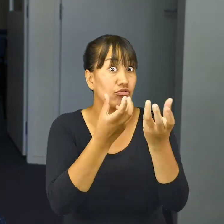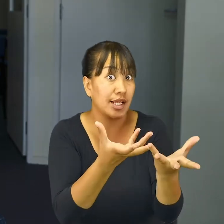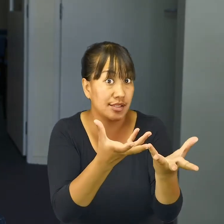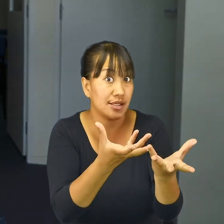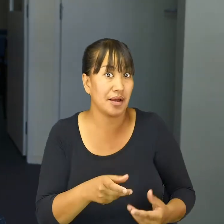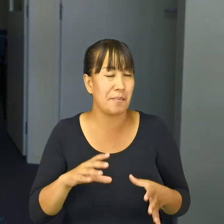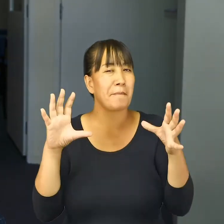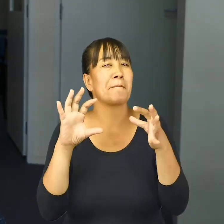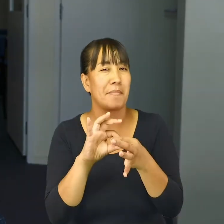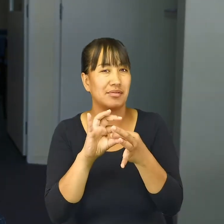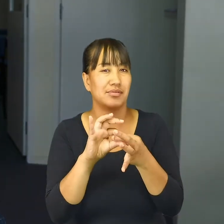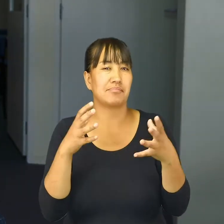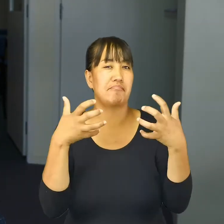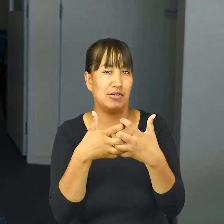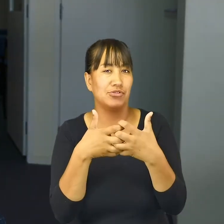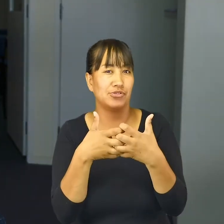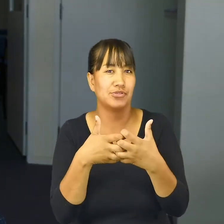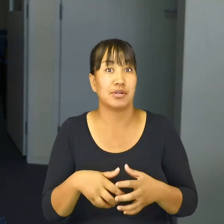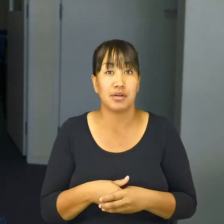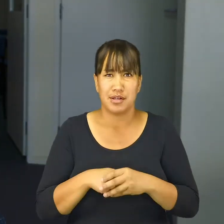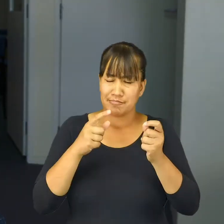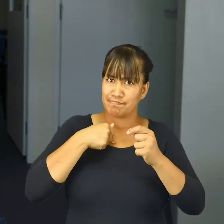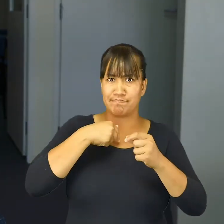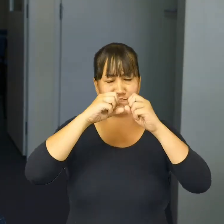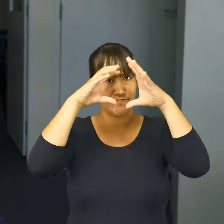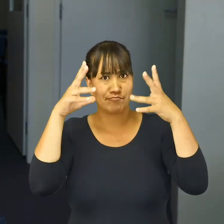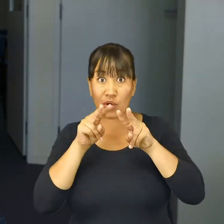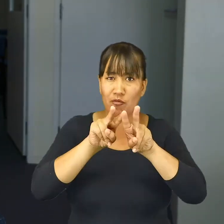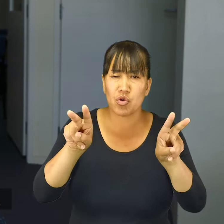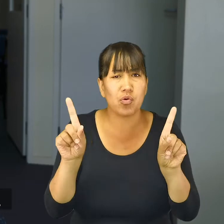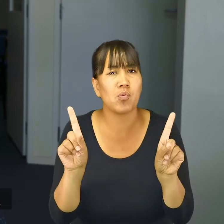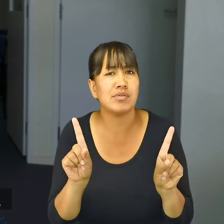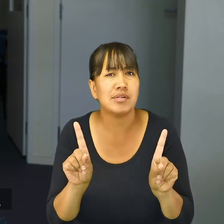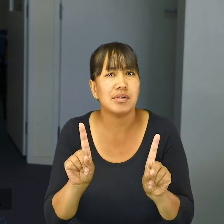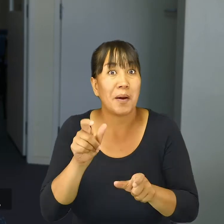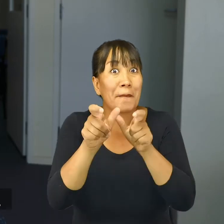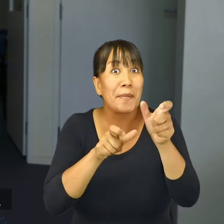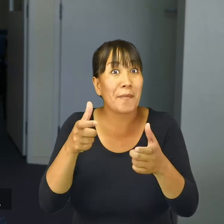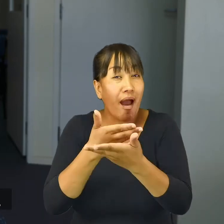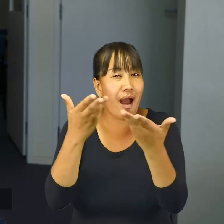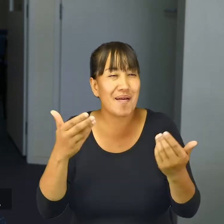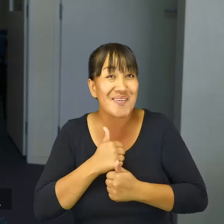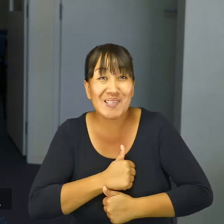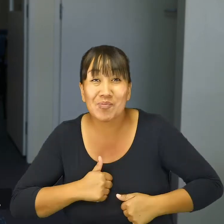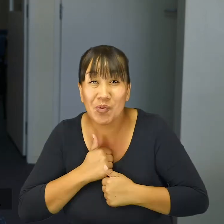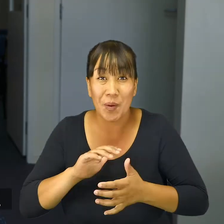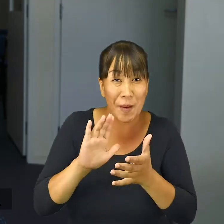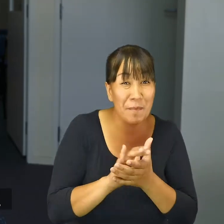Pātawa was exactly that. Although often I'm looking at the pleasure of the people around